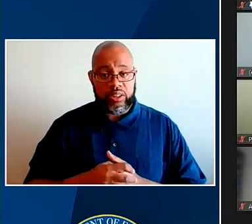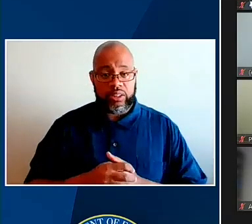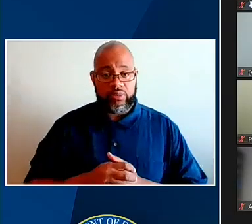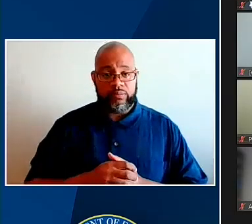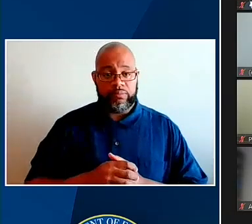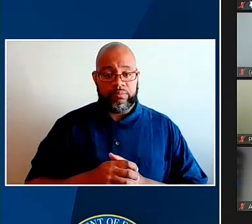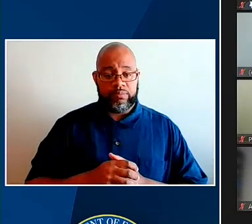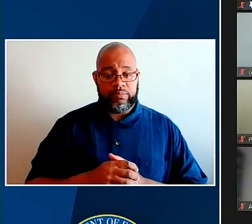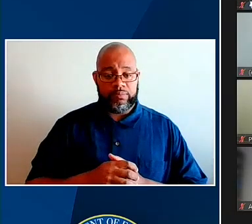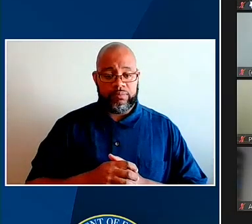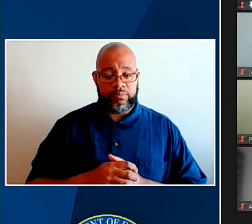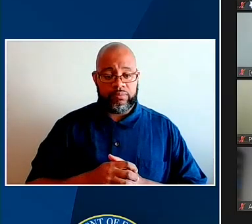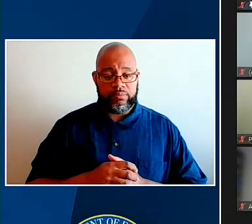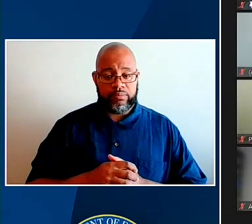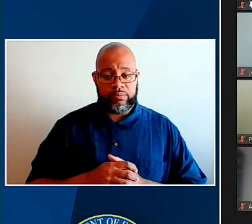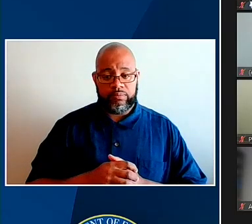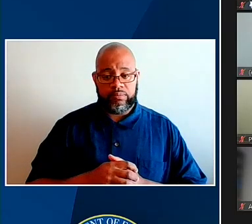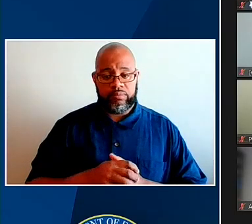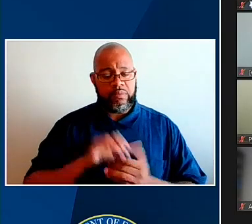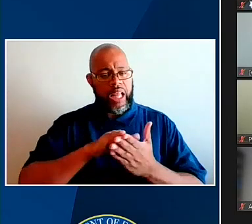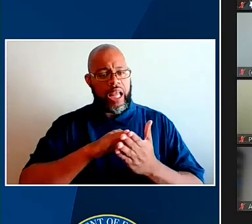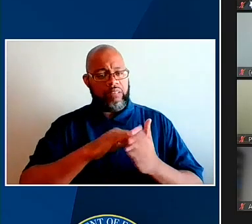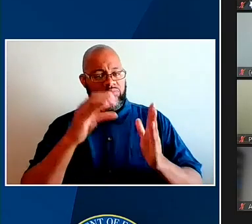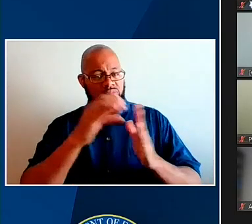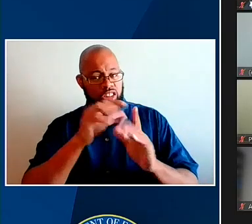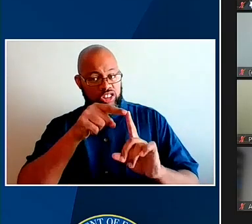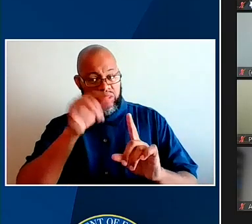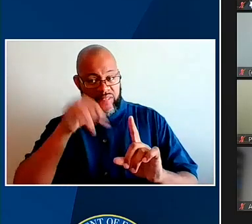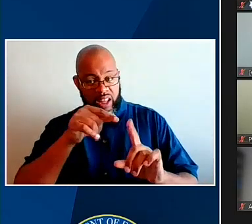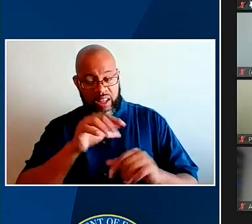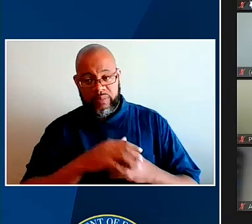on this section of the reg text?